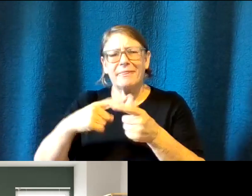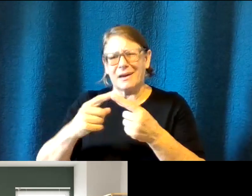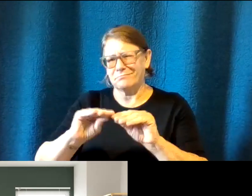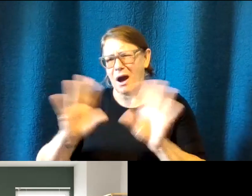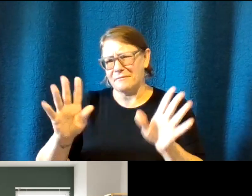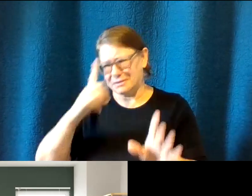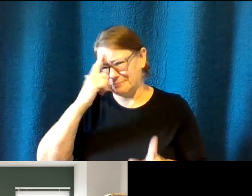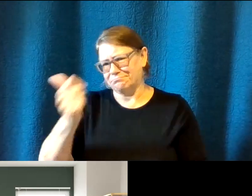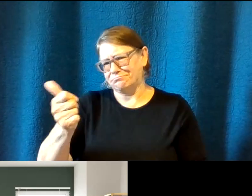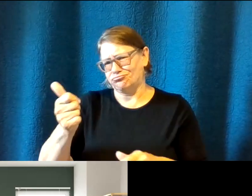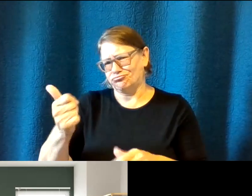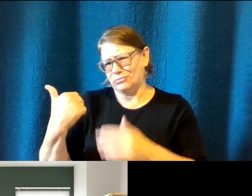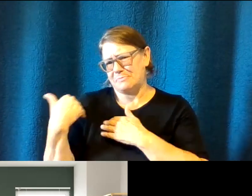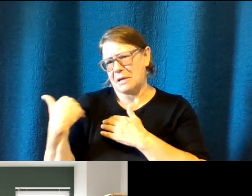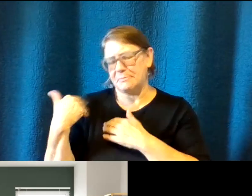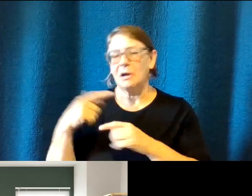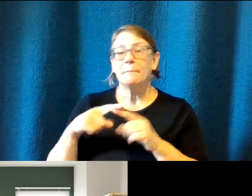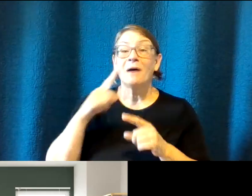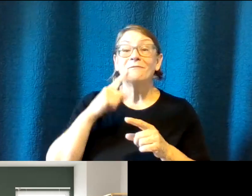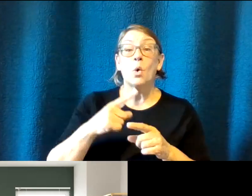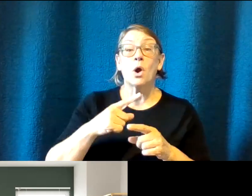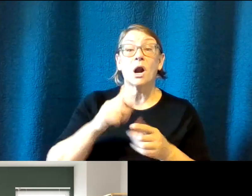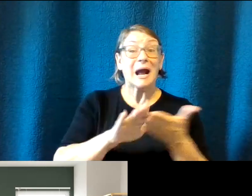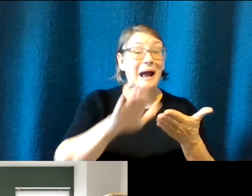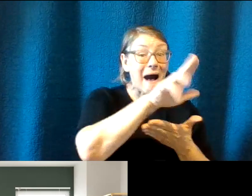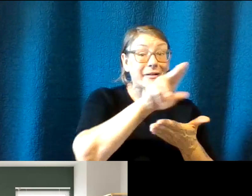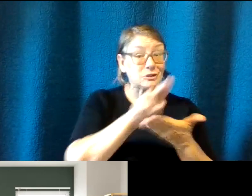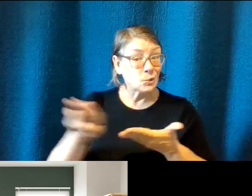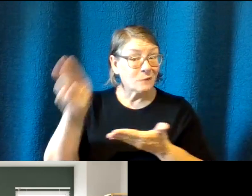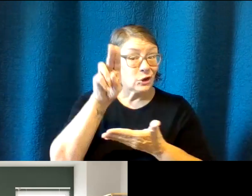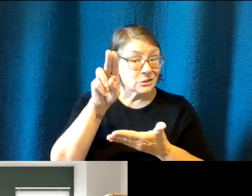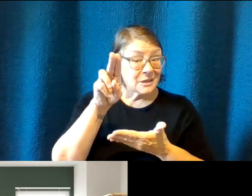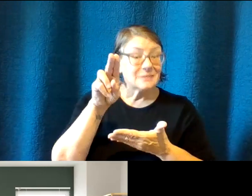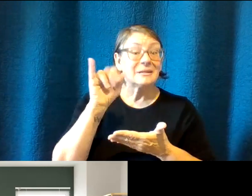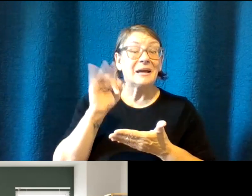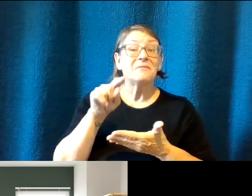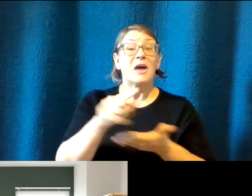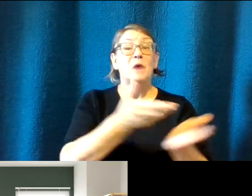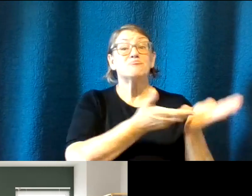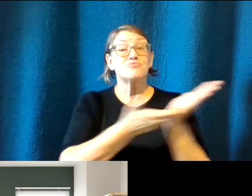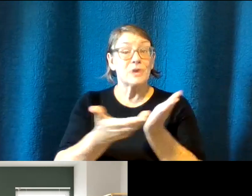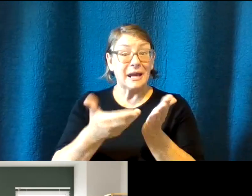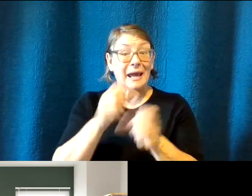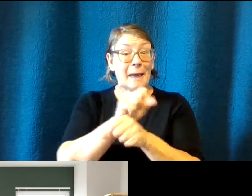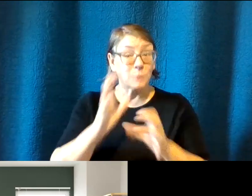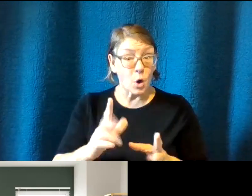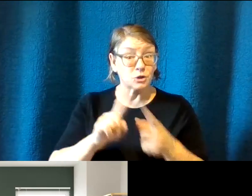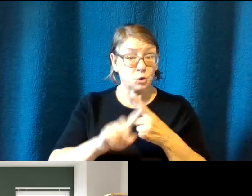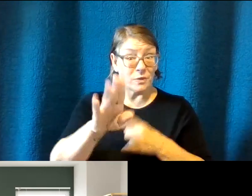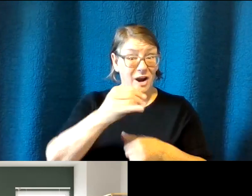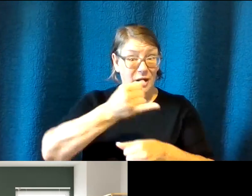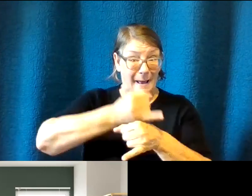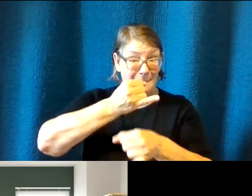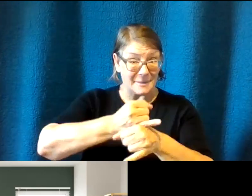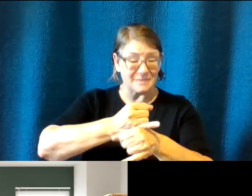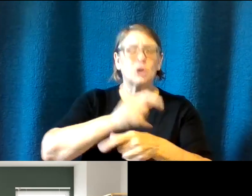simple. For the institutes of higher education and the colleges, if they're bringing employers to them, traditionally